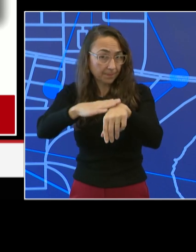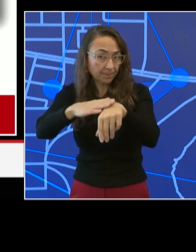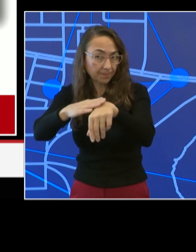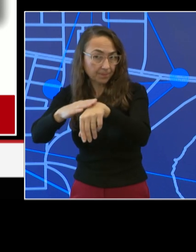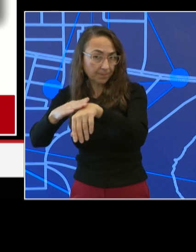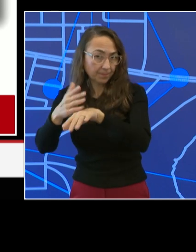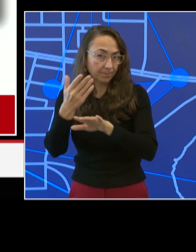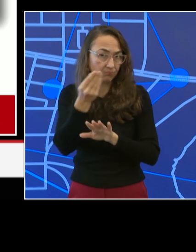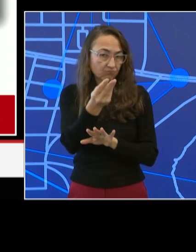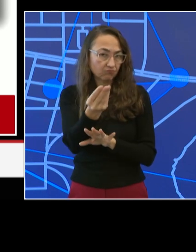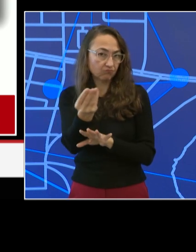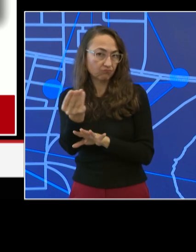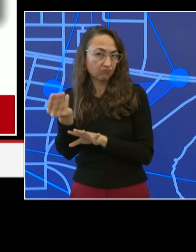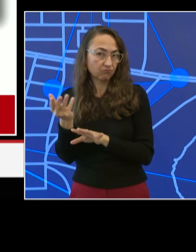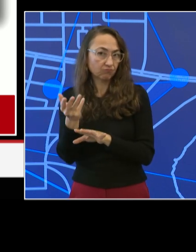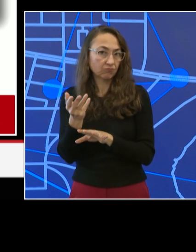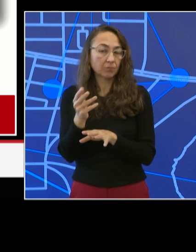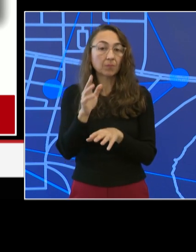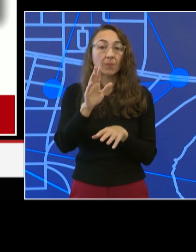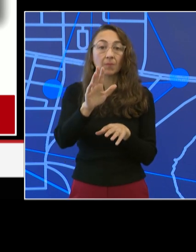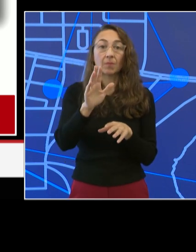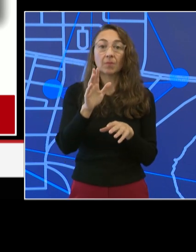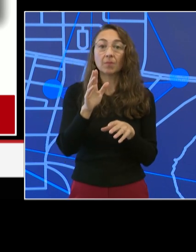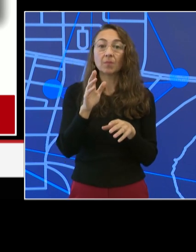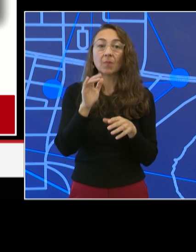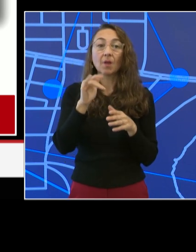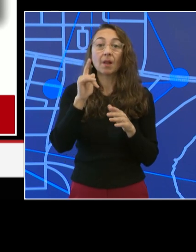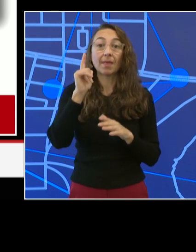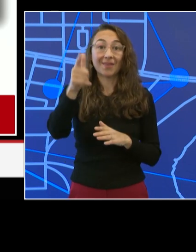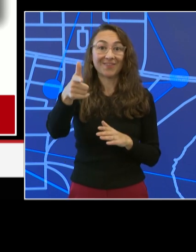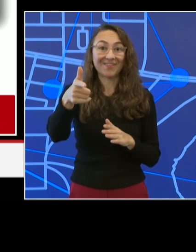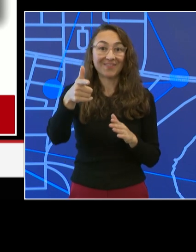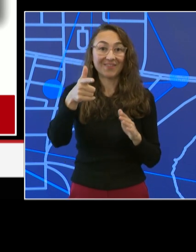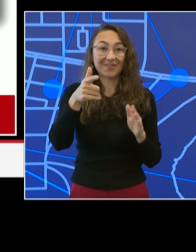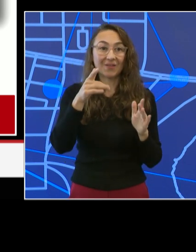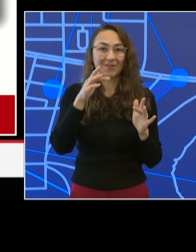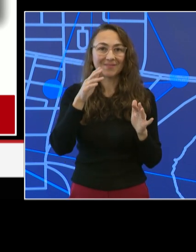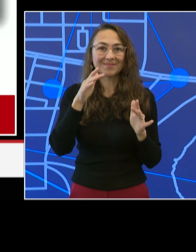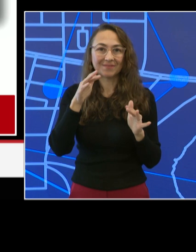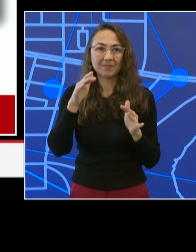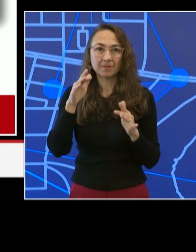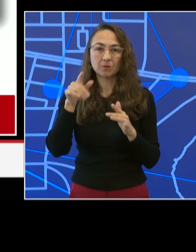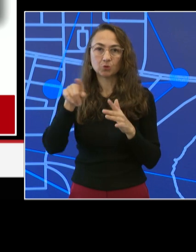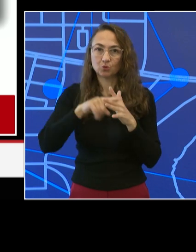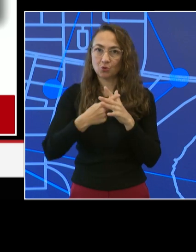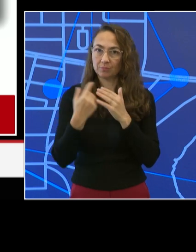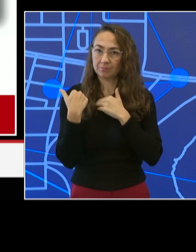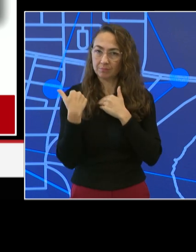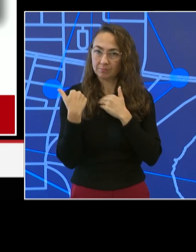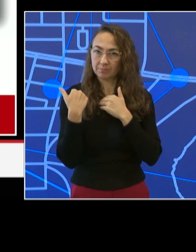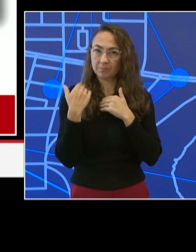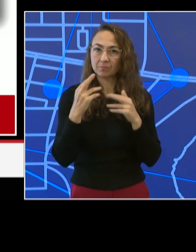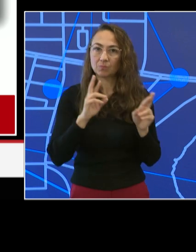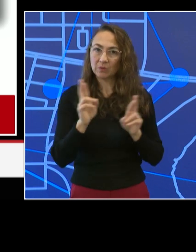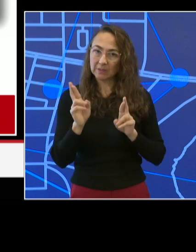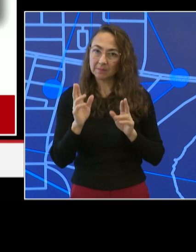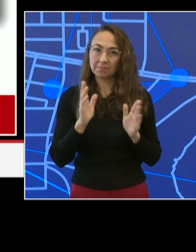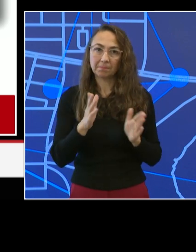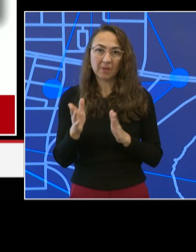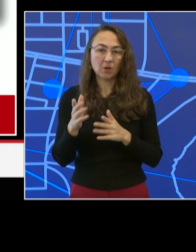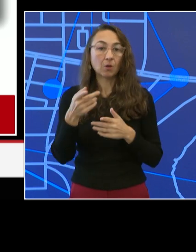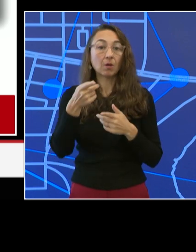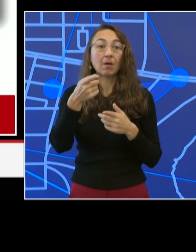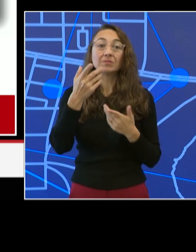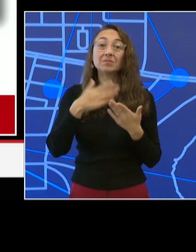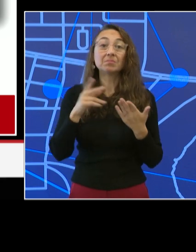intent for us to make sure that people gain compliance. But as we continued on with this process, we saw that there were still others who were not willing